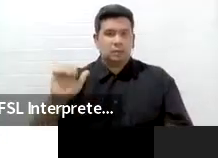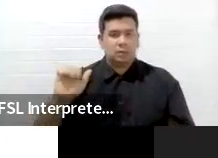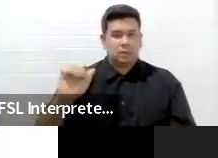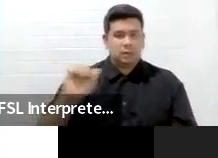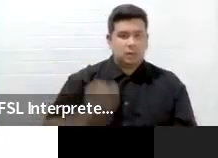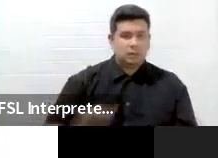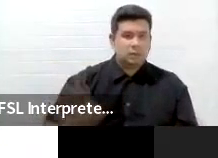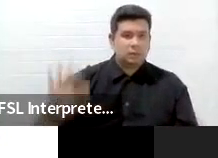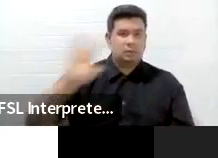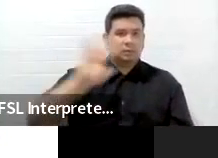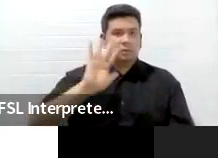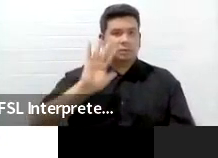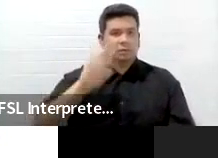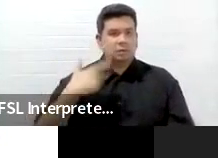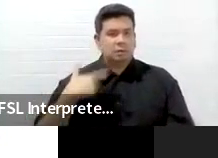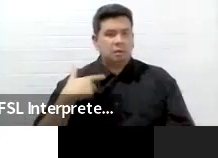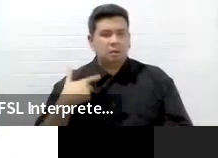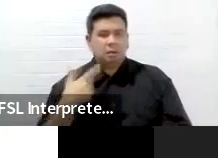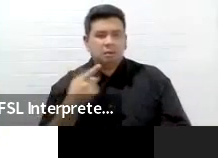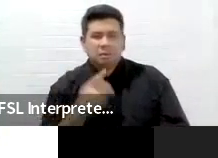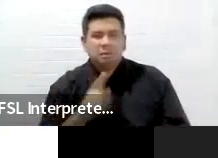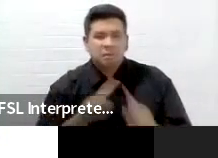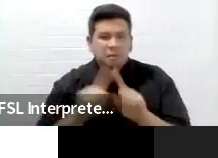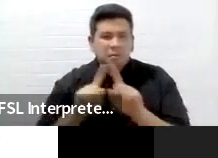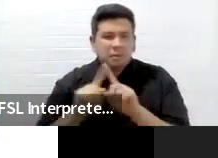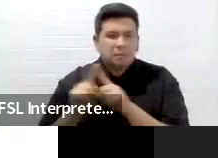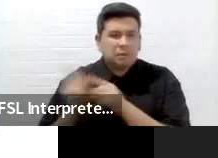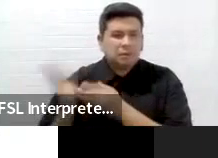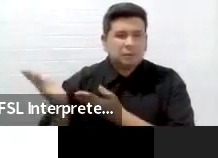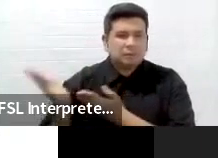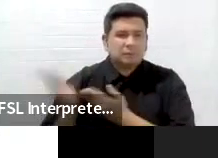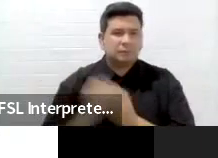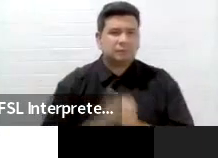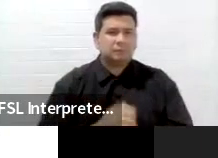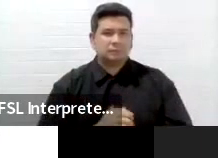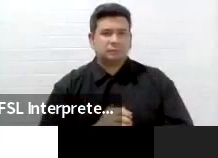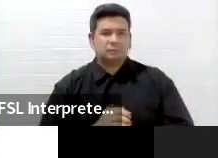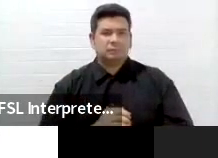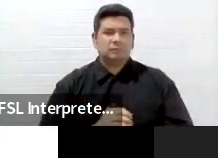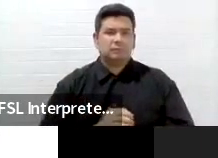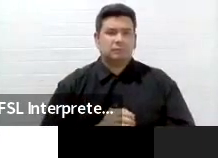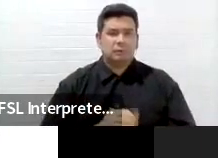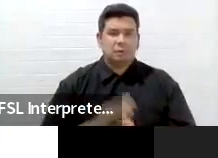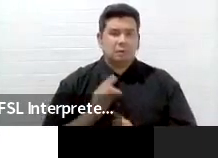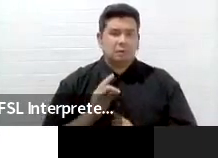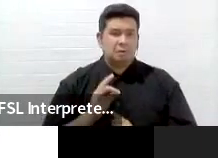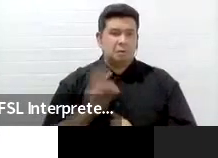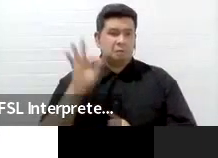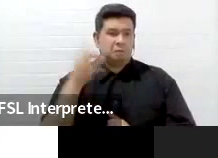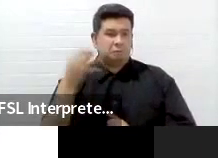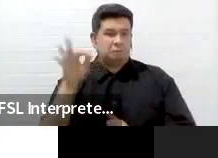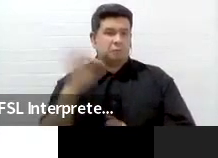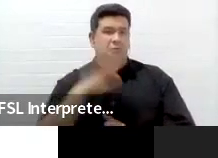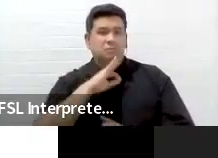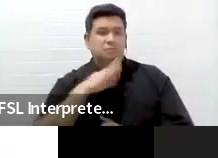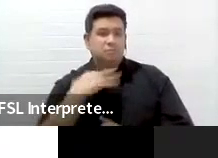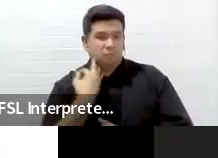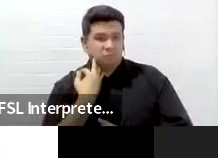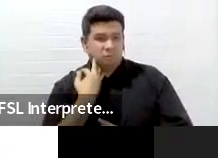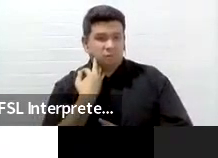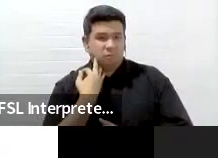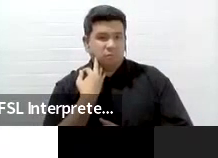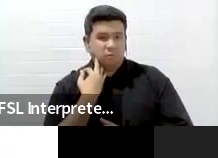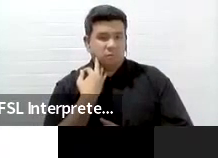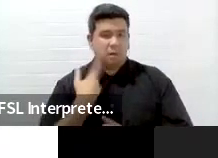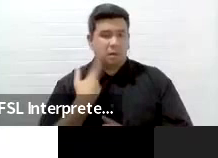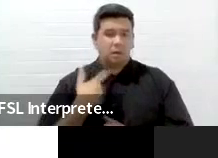in Singapore and Malay Peninsula were calling it a Malay fever. The Britons in these countries were calling it